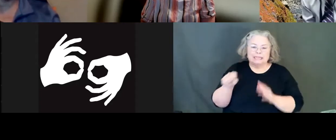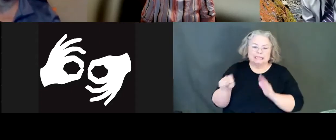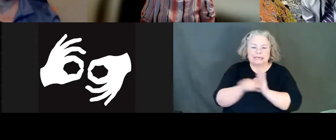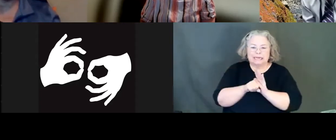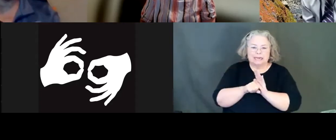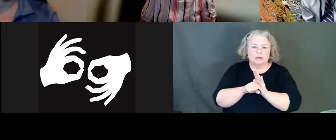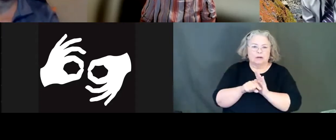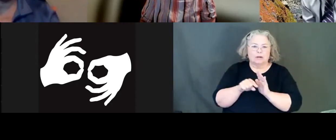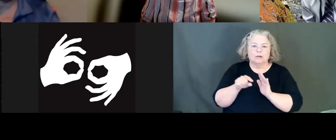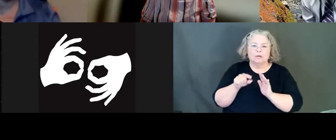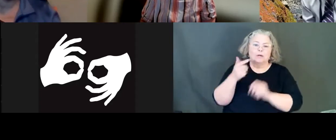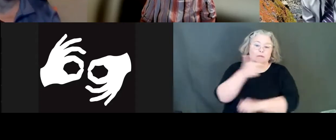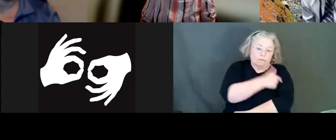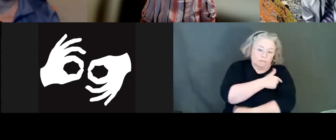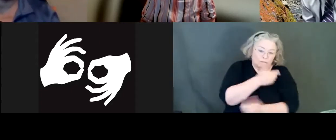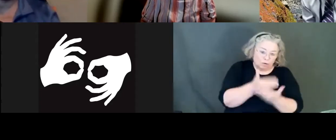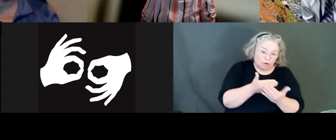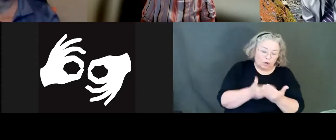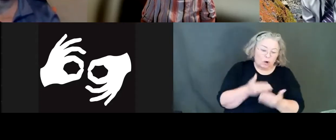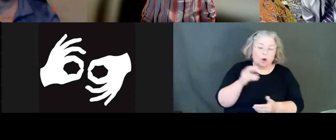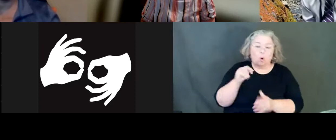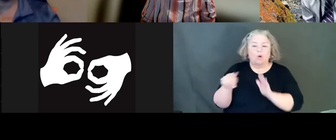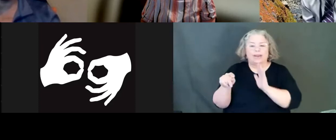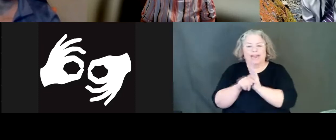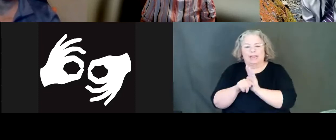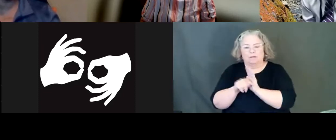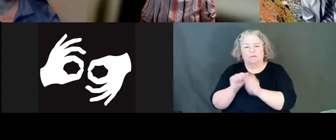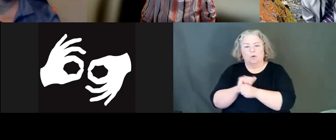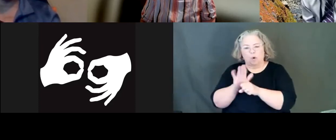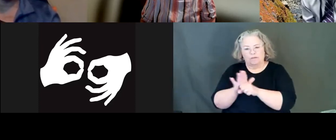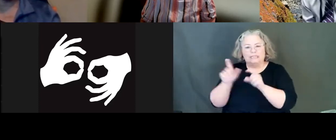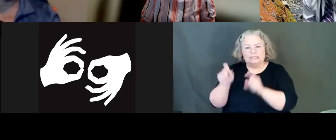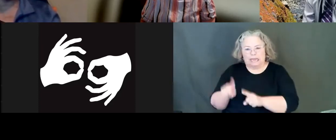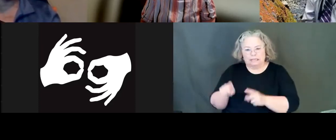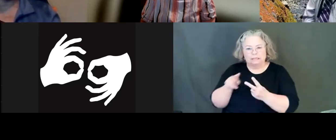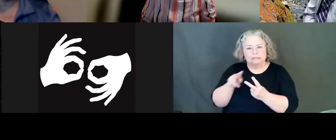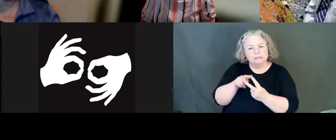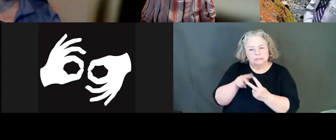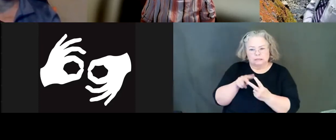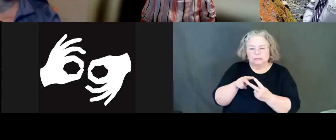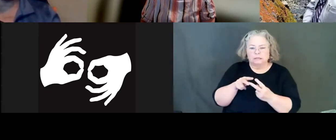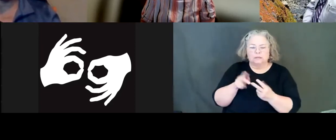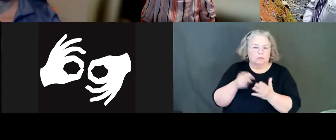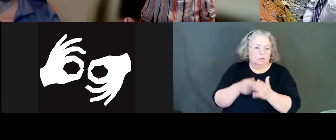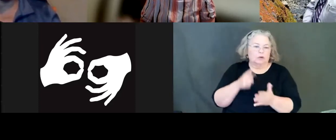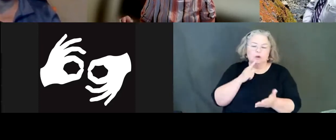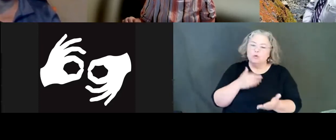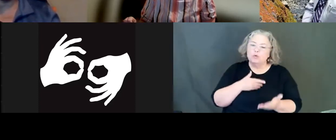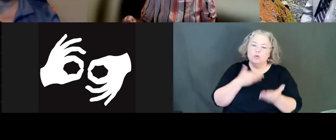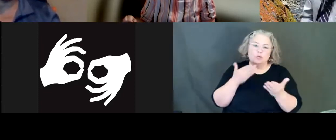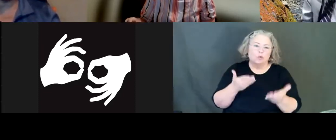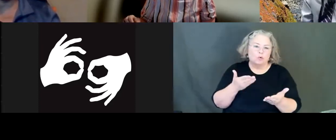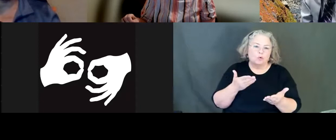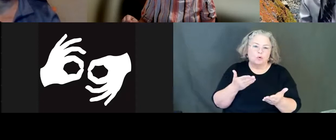or either vaccine verification or a negative COVID test. And it is recommended for